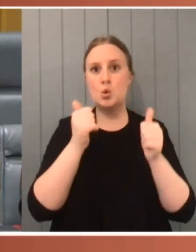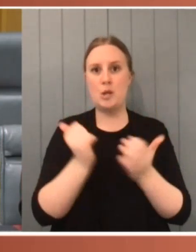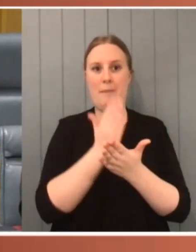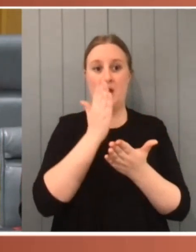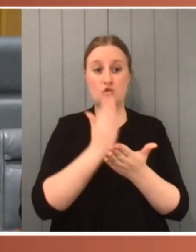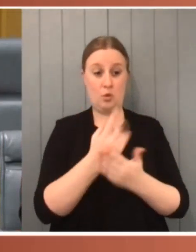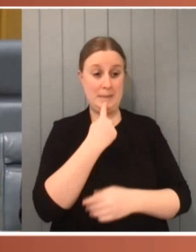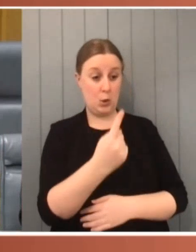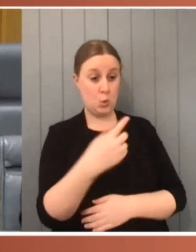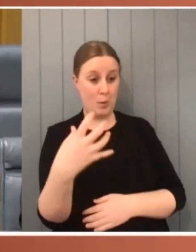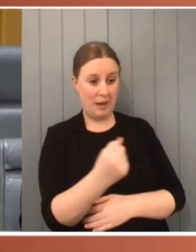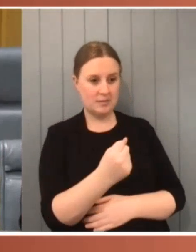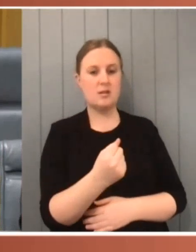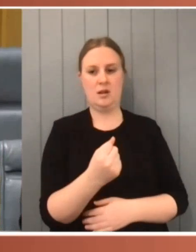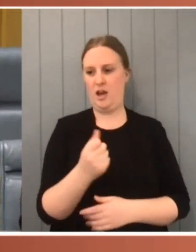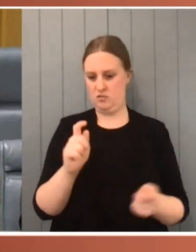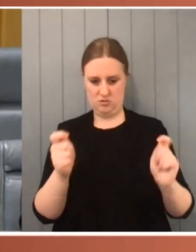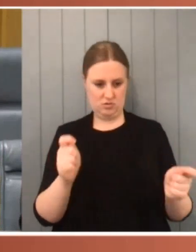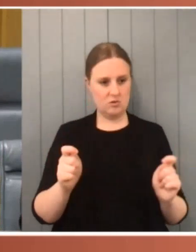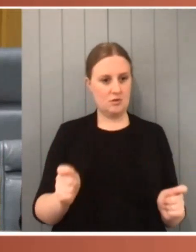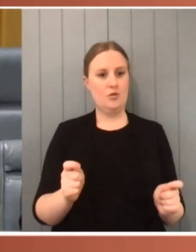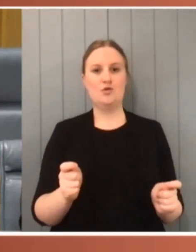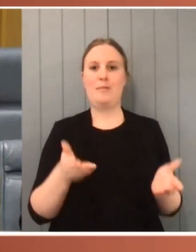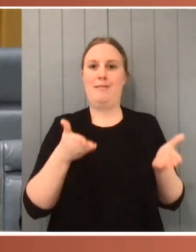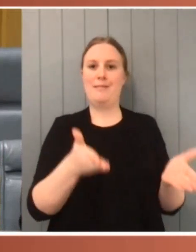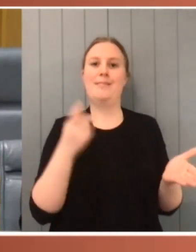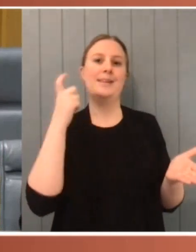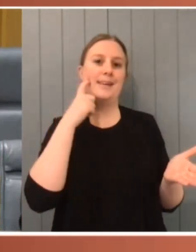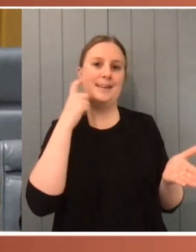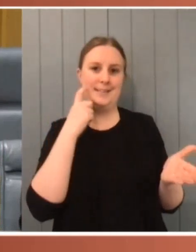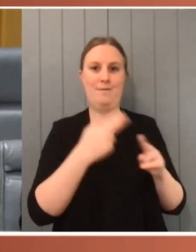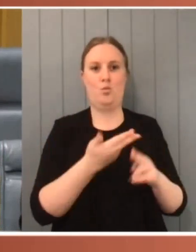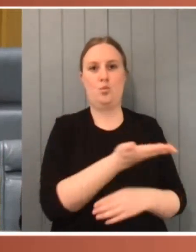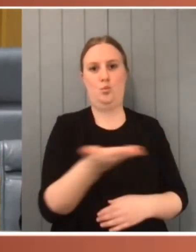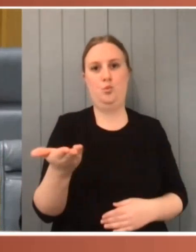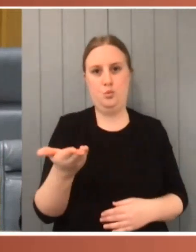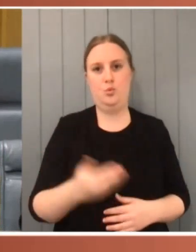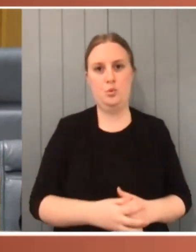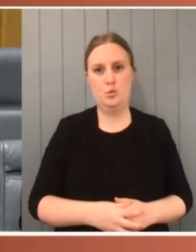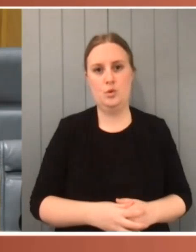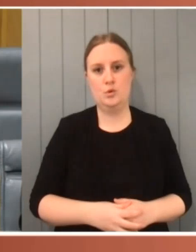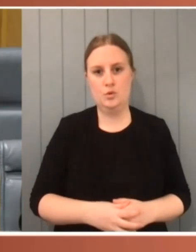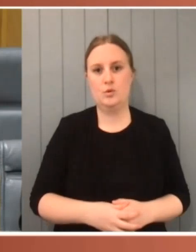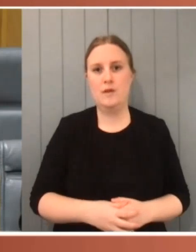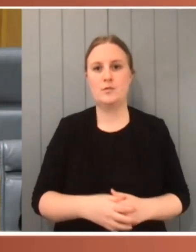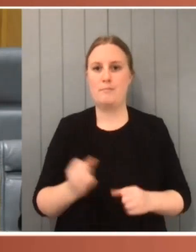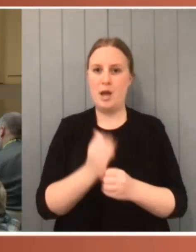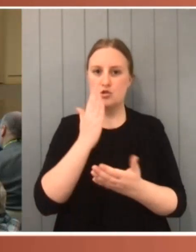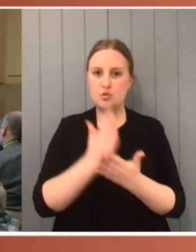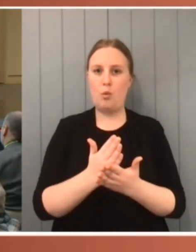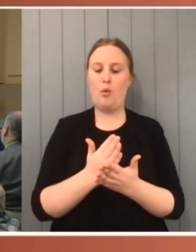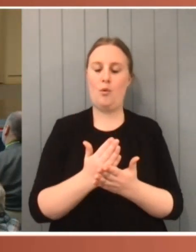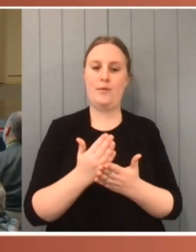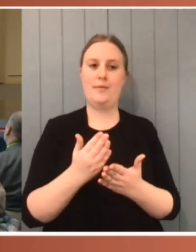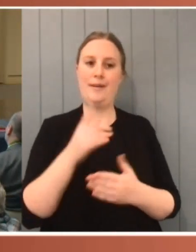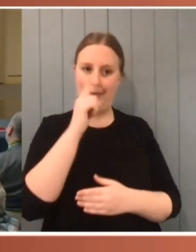doesn't end with compulsion. You therefore have to do certain other things to make it as accessible as feasible. Thank you.